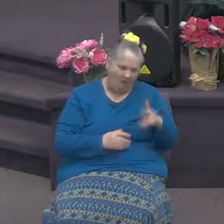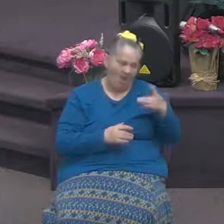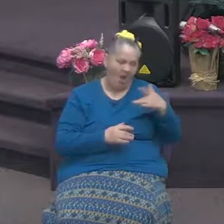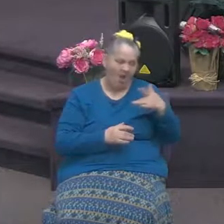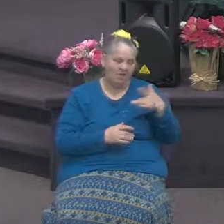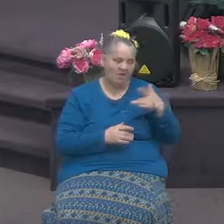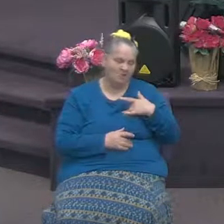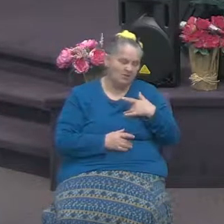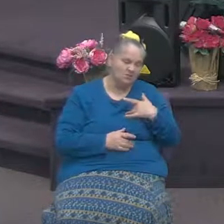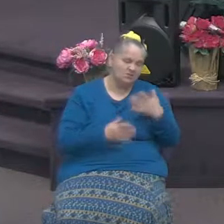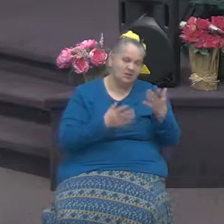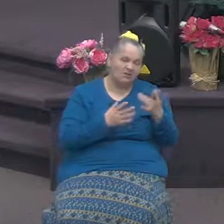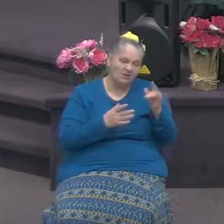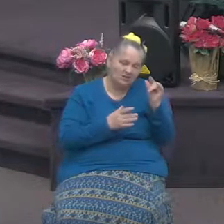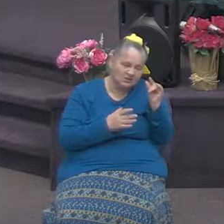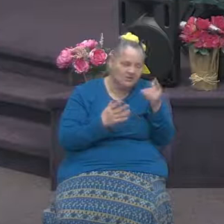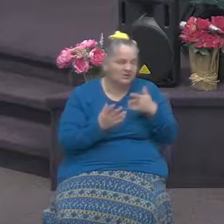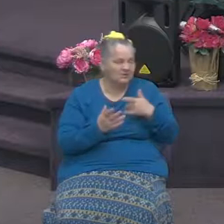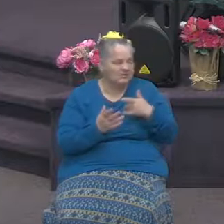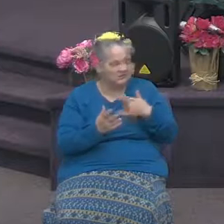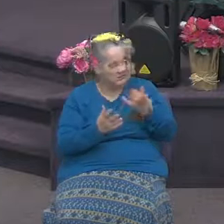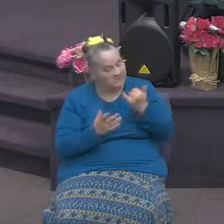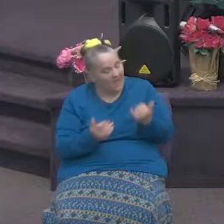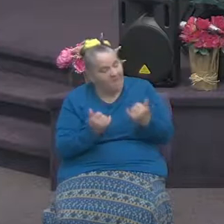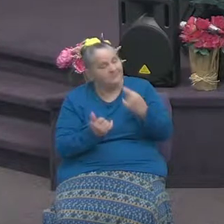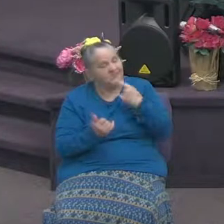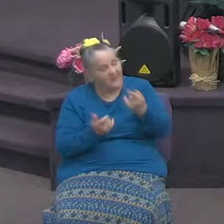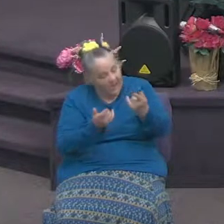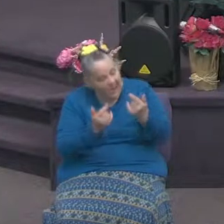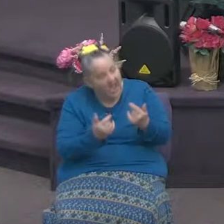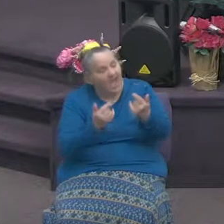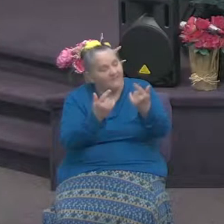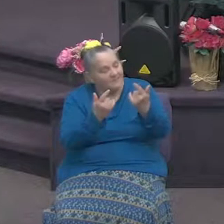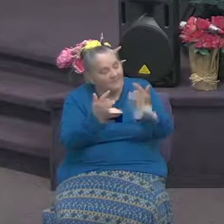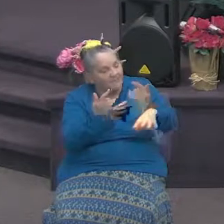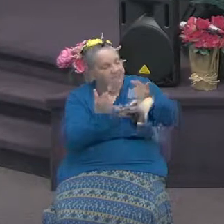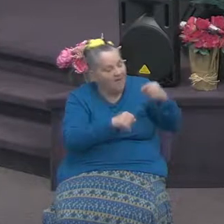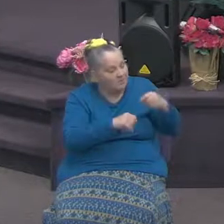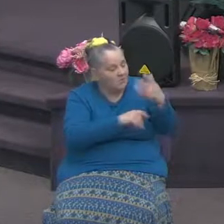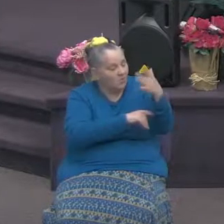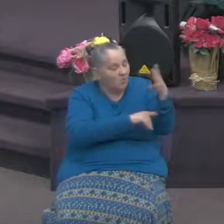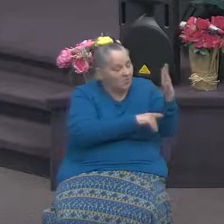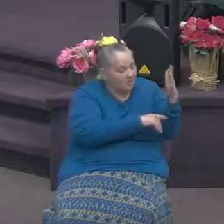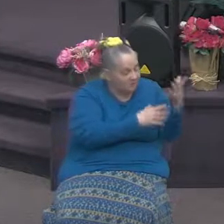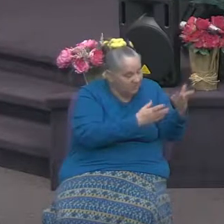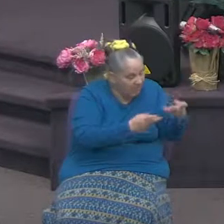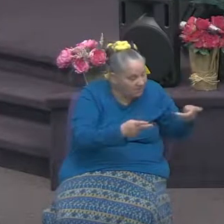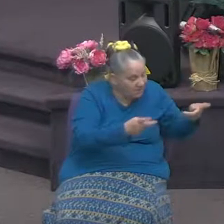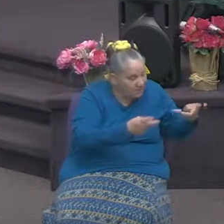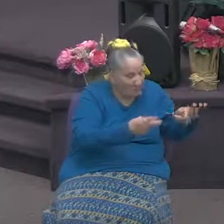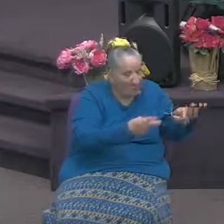serving me on the surface. And now I'm saying come. Now I'm saying come out to this place.